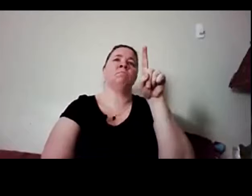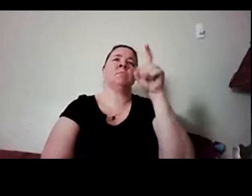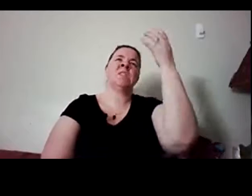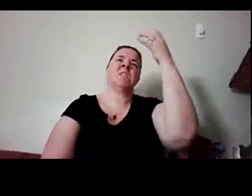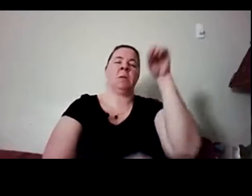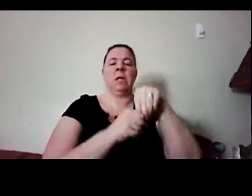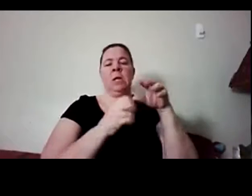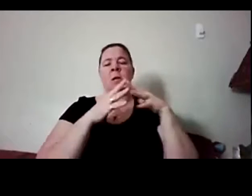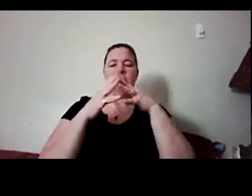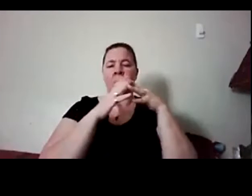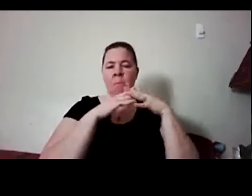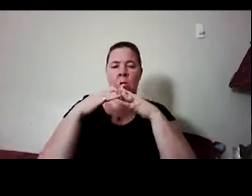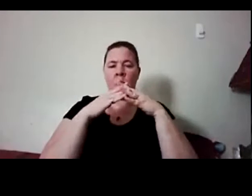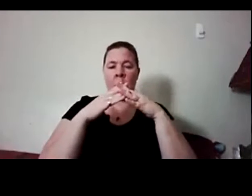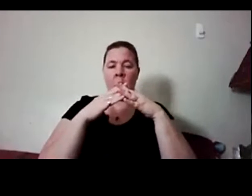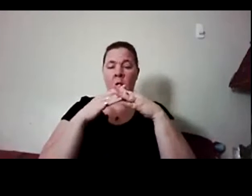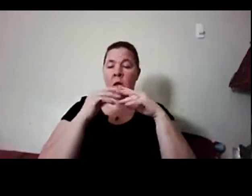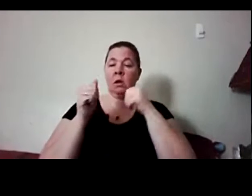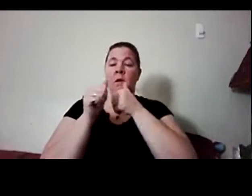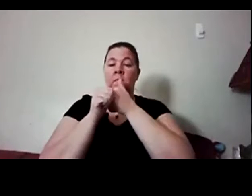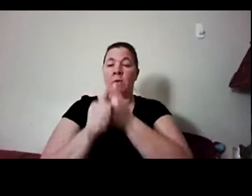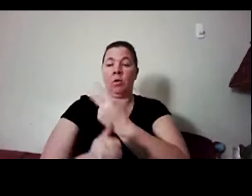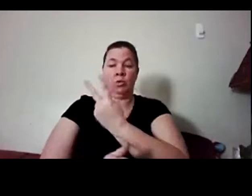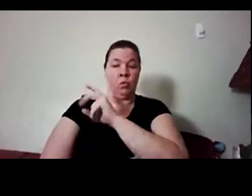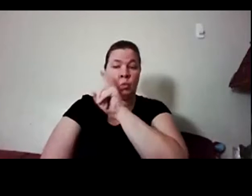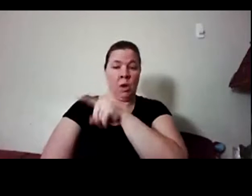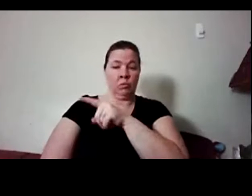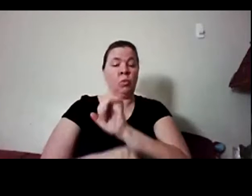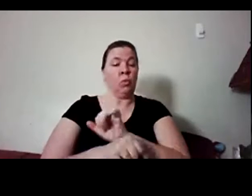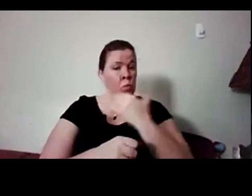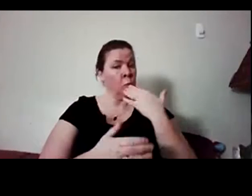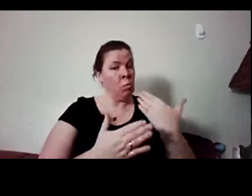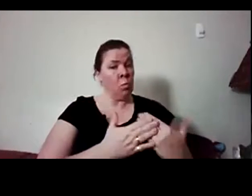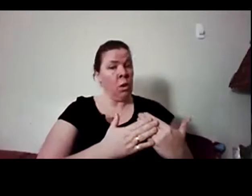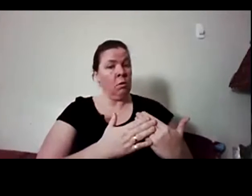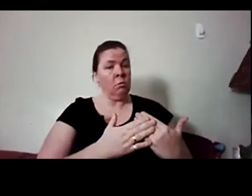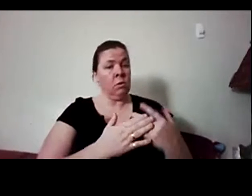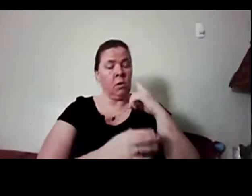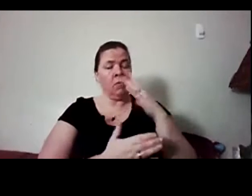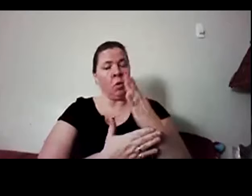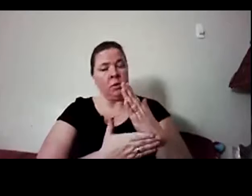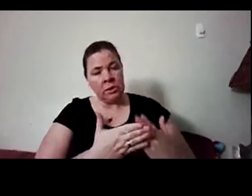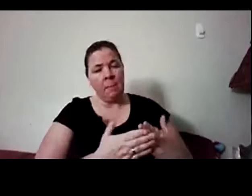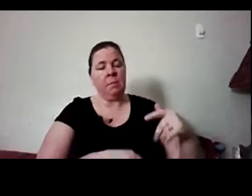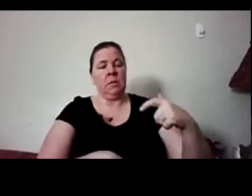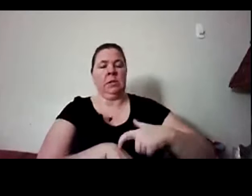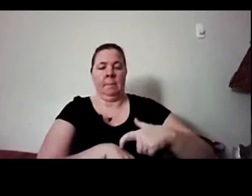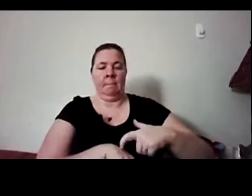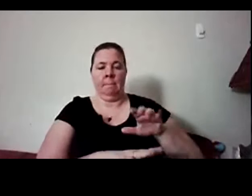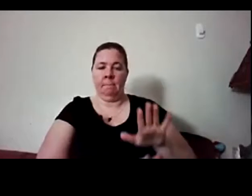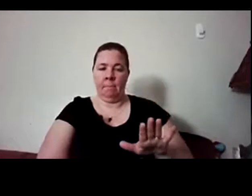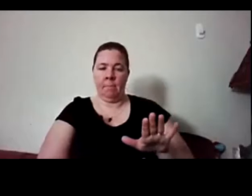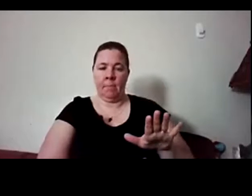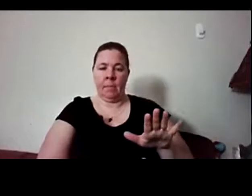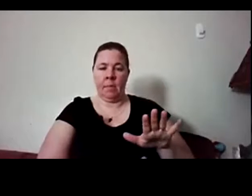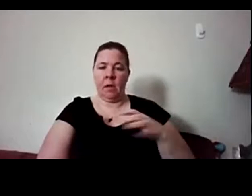I coined those 2 questions that I just mentioned. They worked very well, at least for some time. I landed